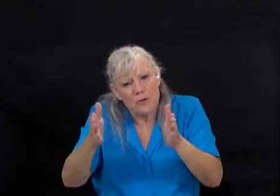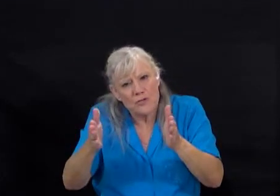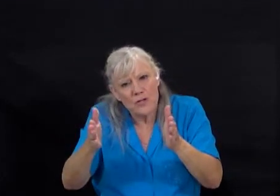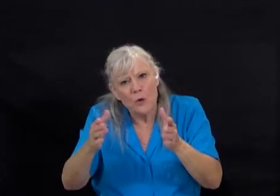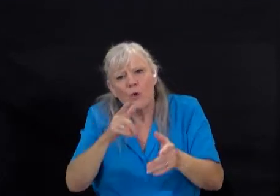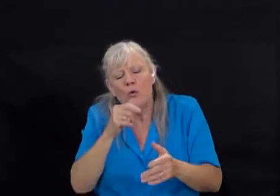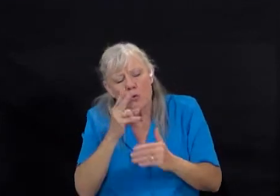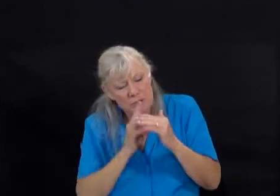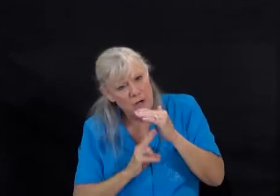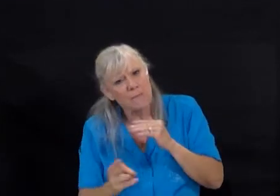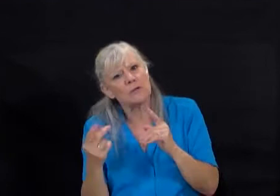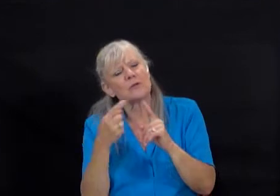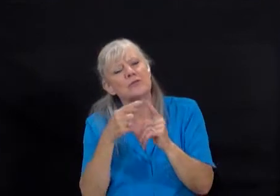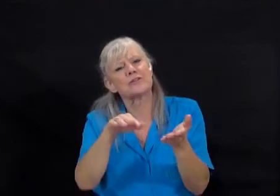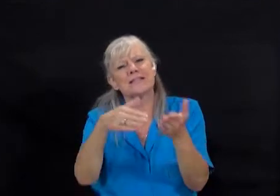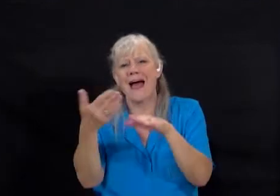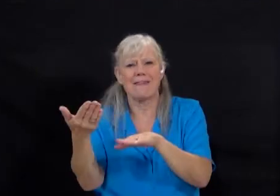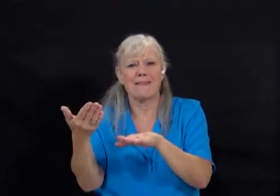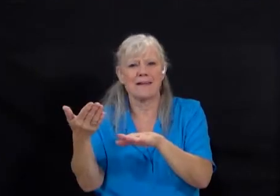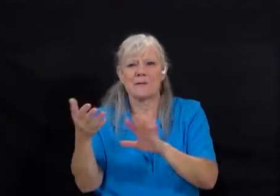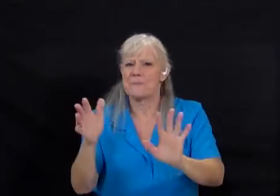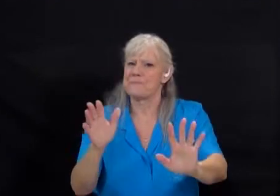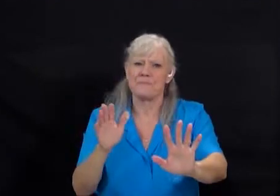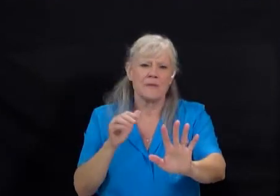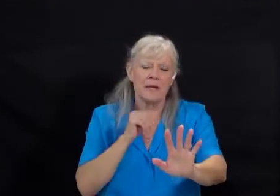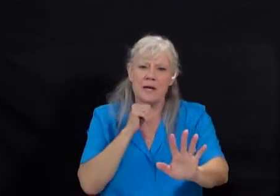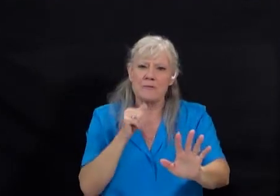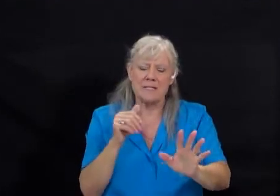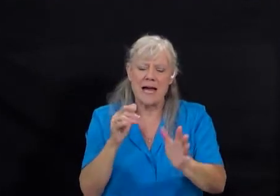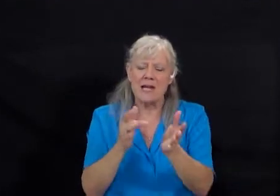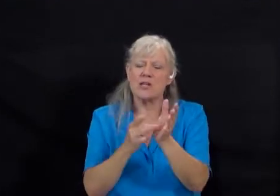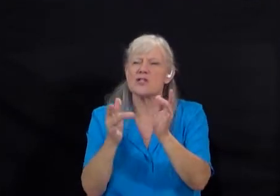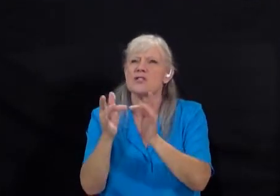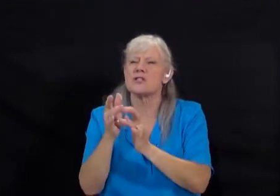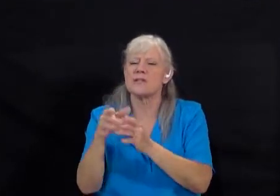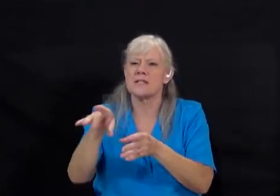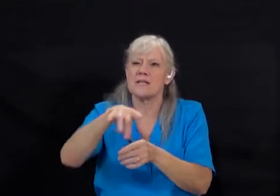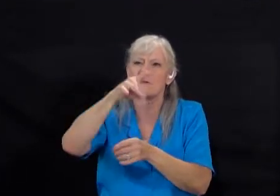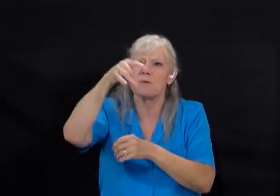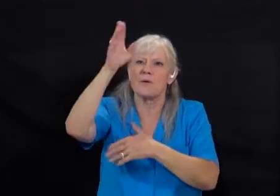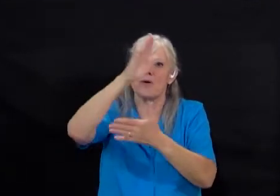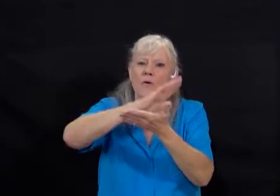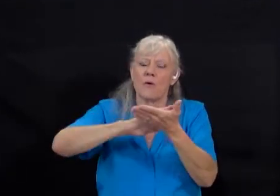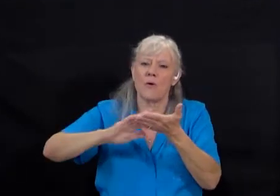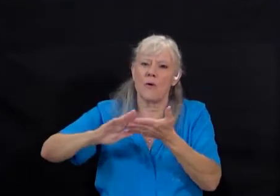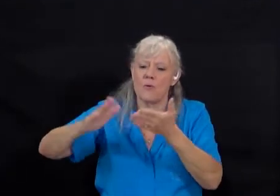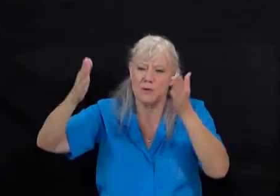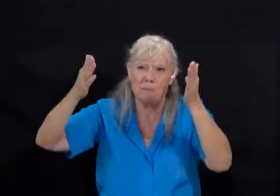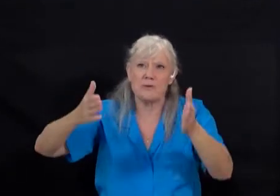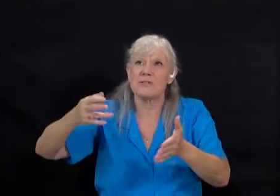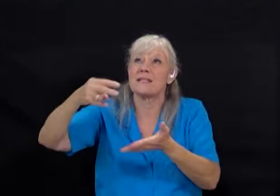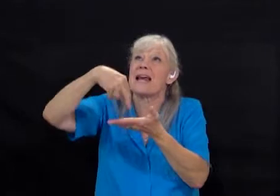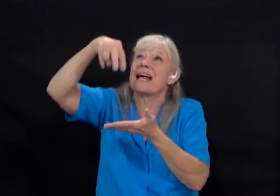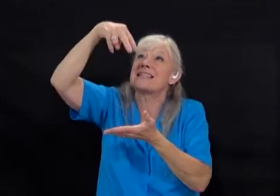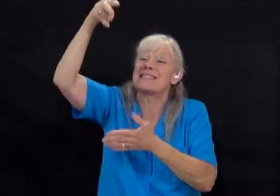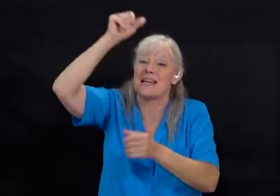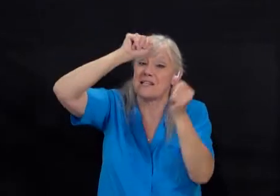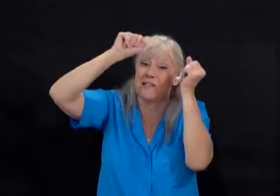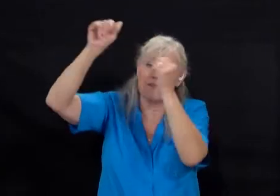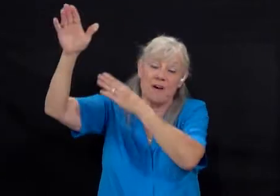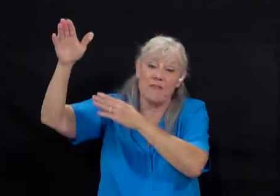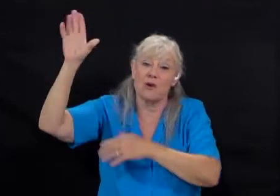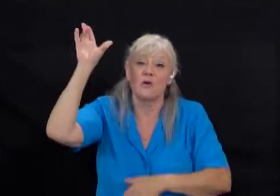It was not the spirit of Jesus or the divine nature of Jesus that ascended to the Father. It was